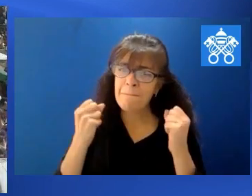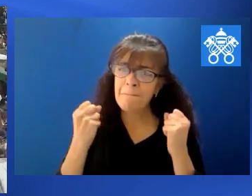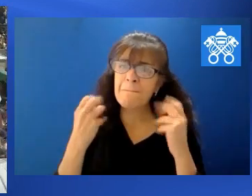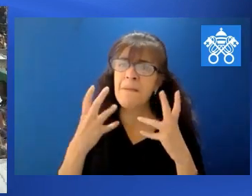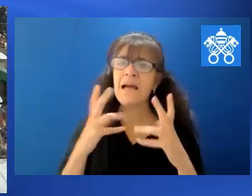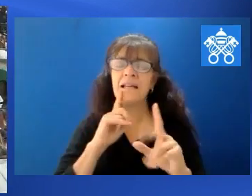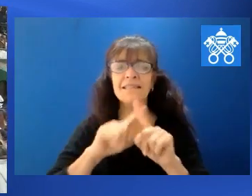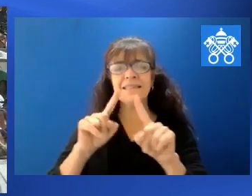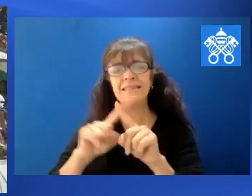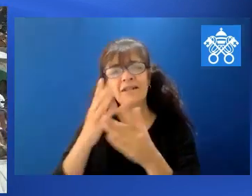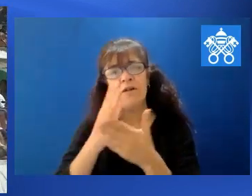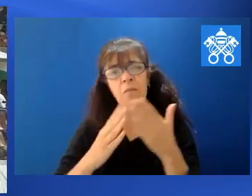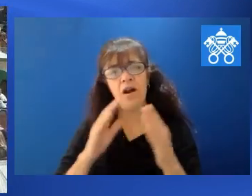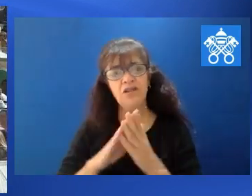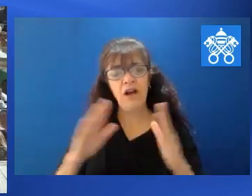as in New Zealand.